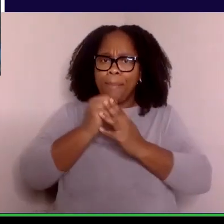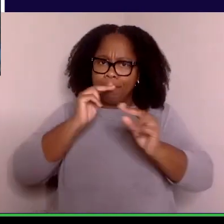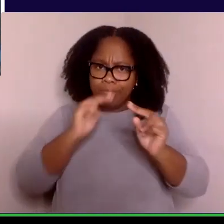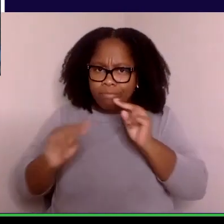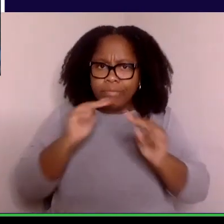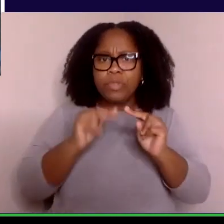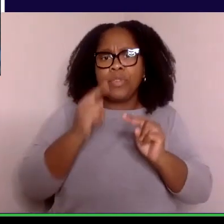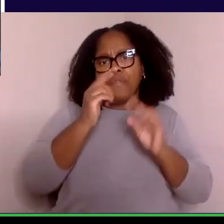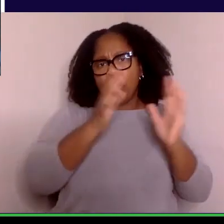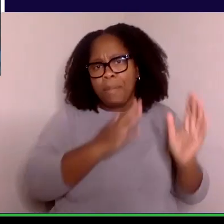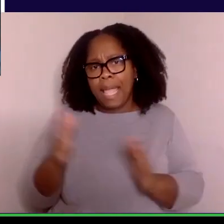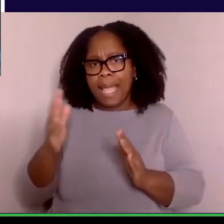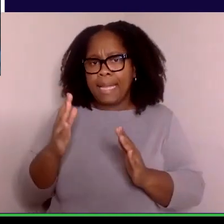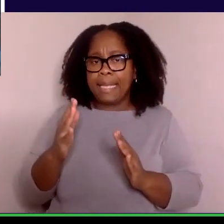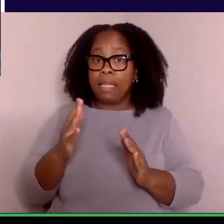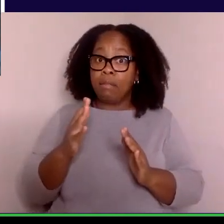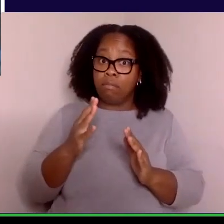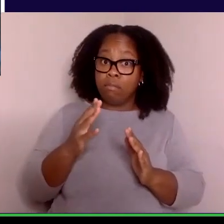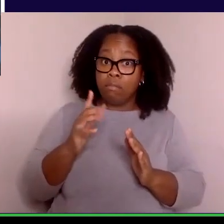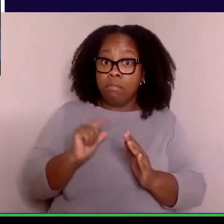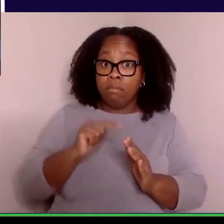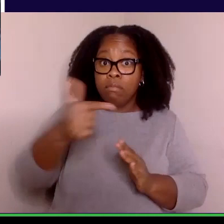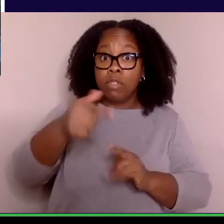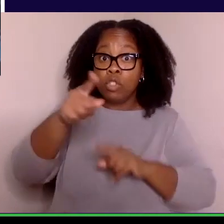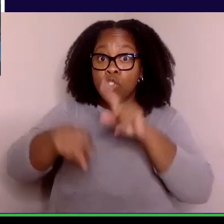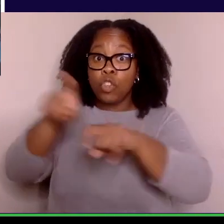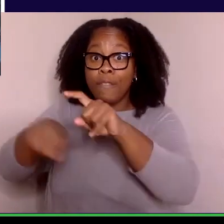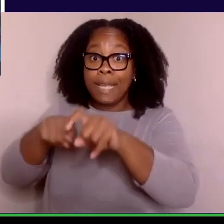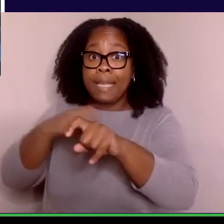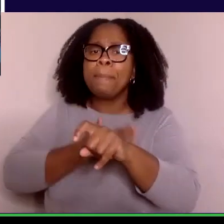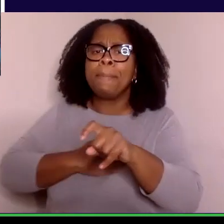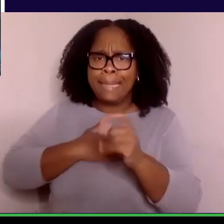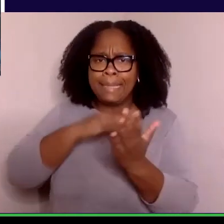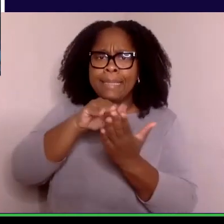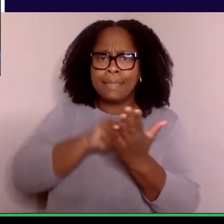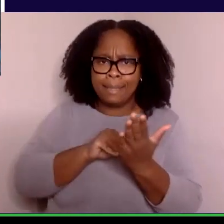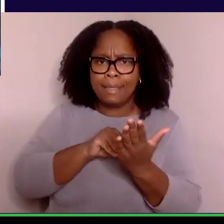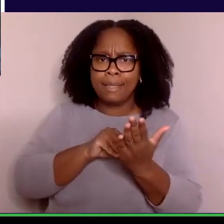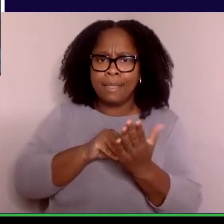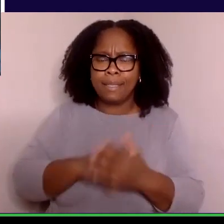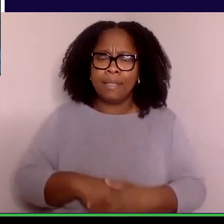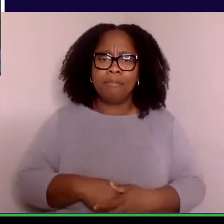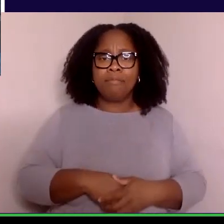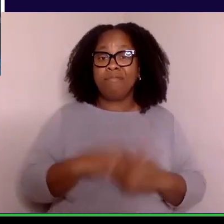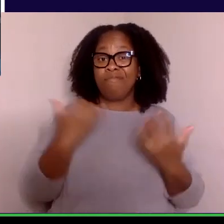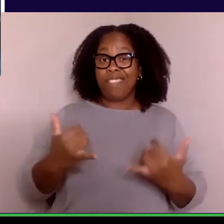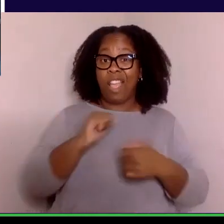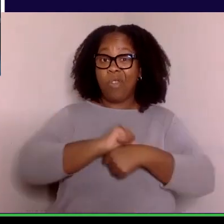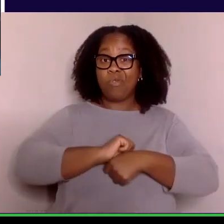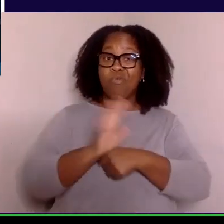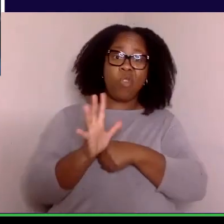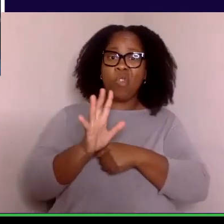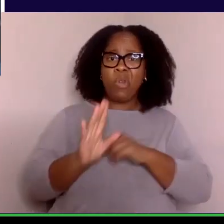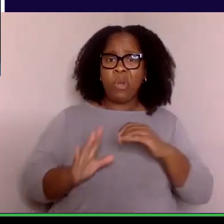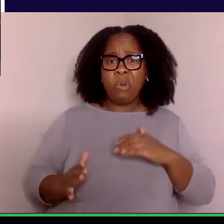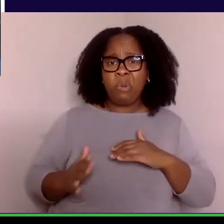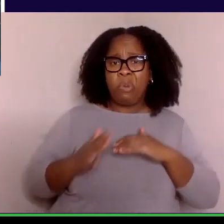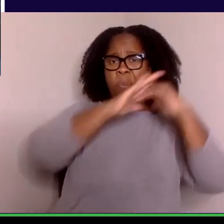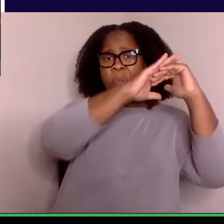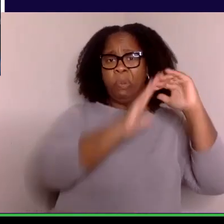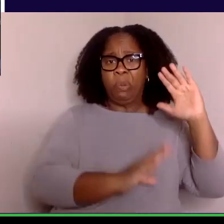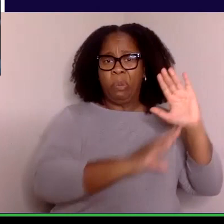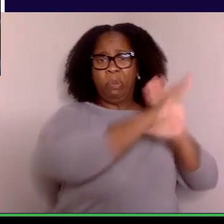everyone to complete the survey. Even with the virus surging, political pressure is mounting to